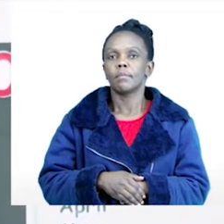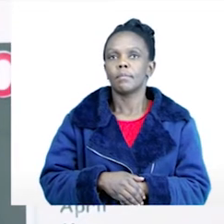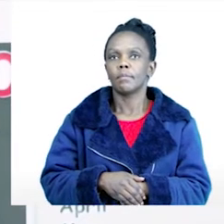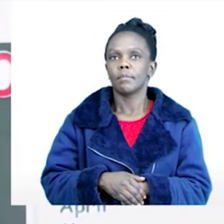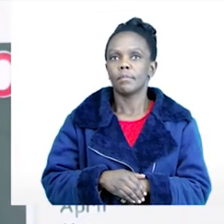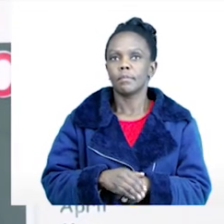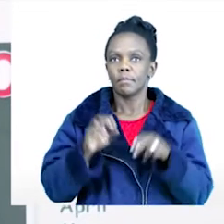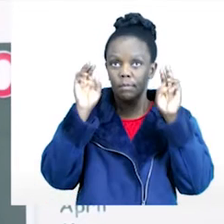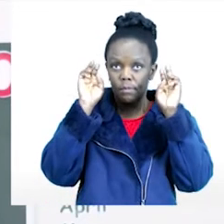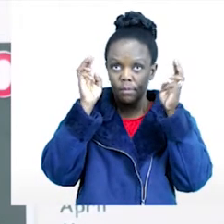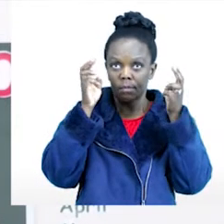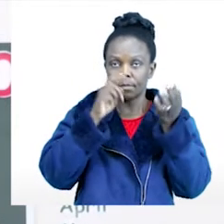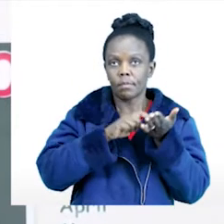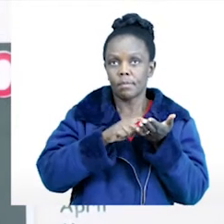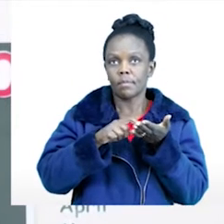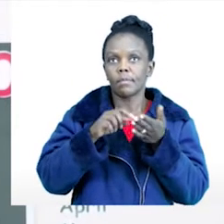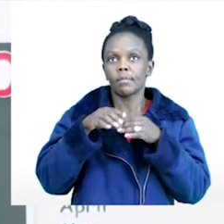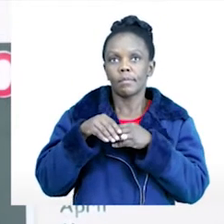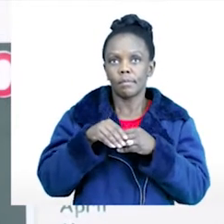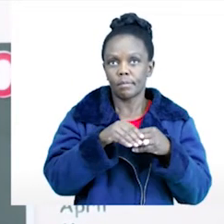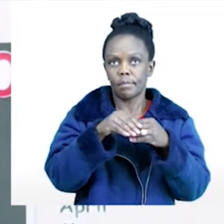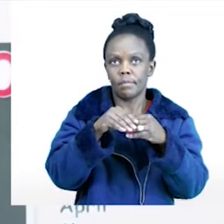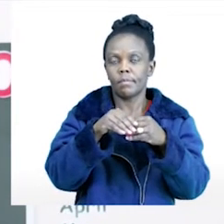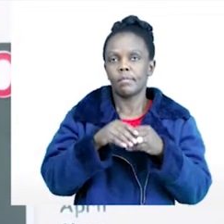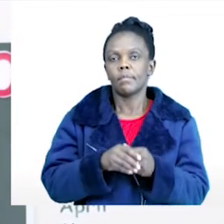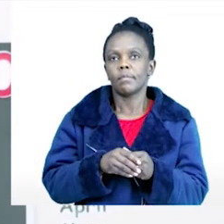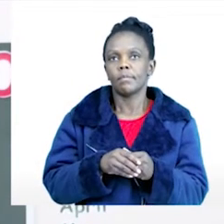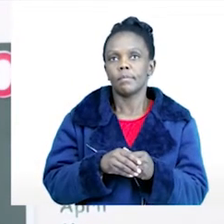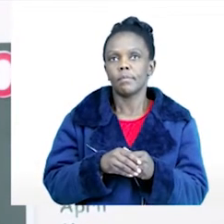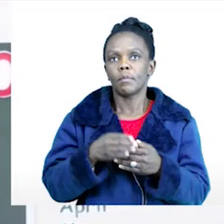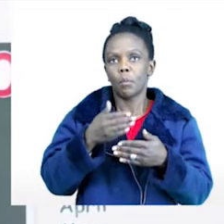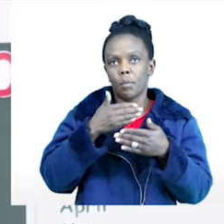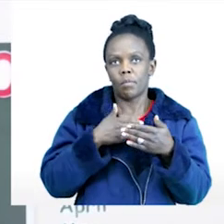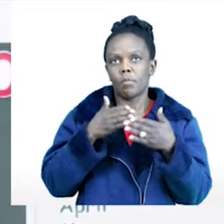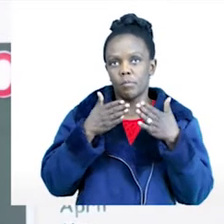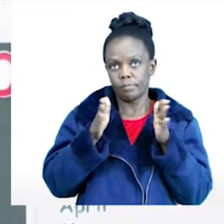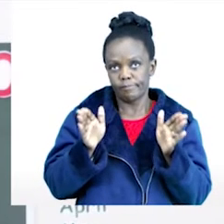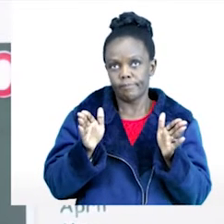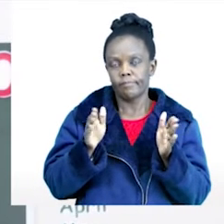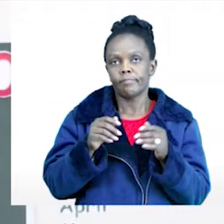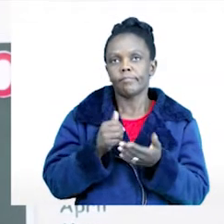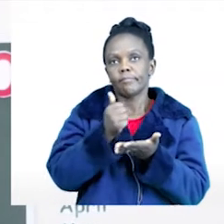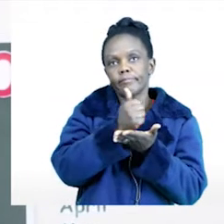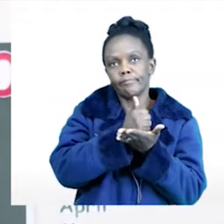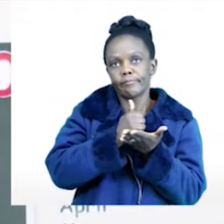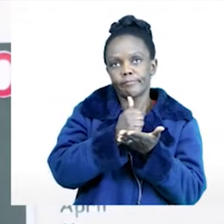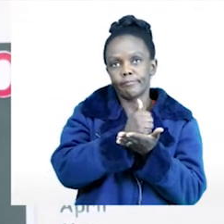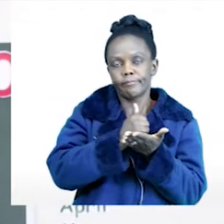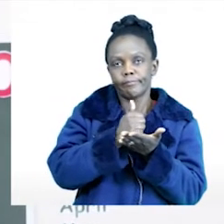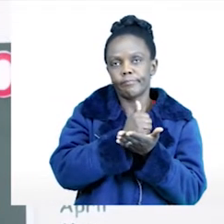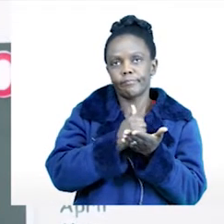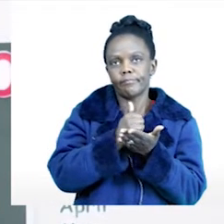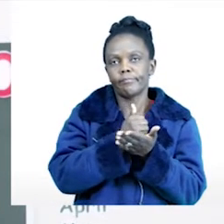Our theme this week has been travel. And before we get into our lesson, it is very important for